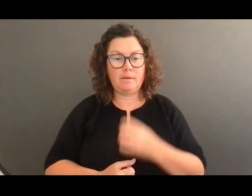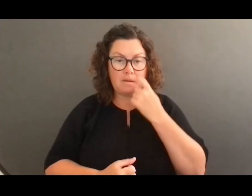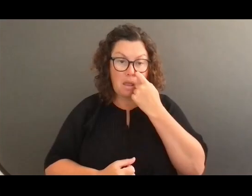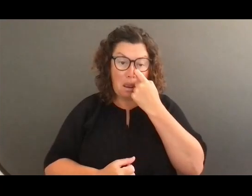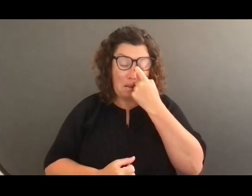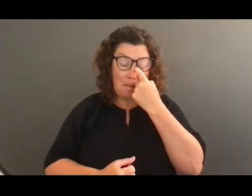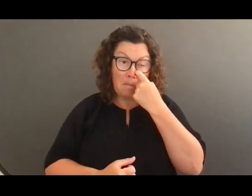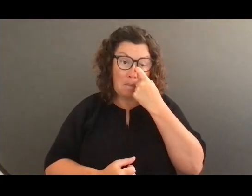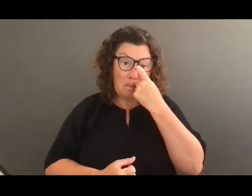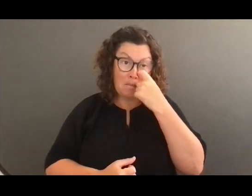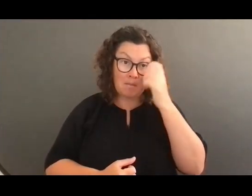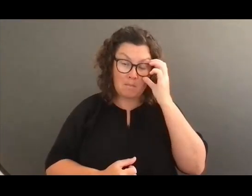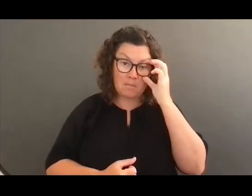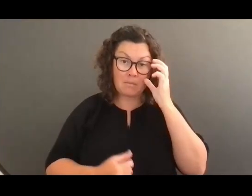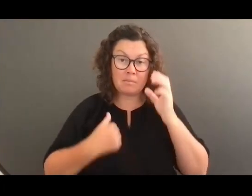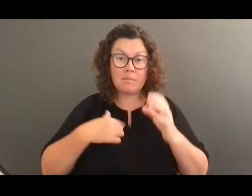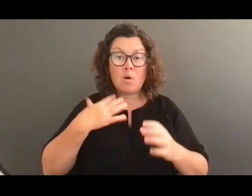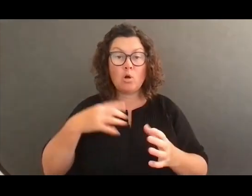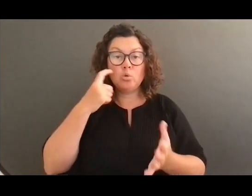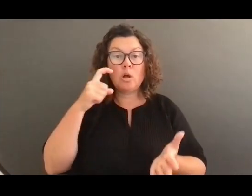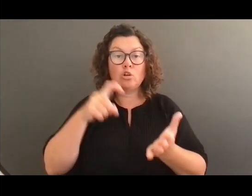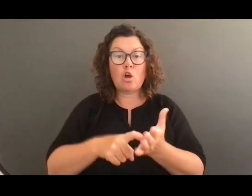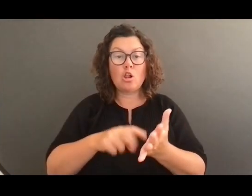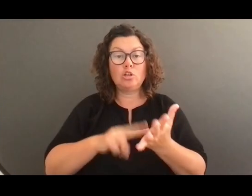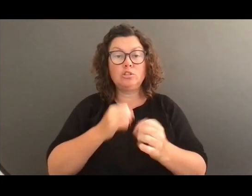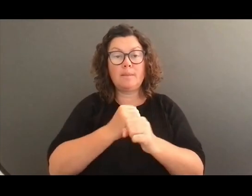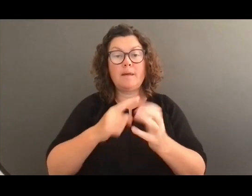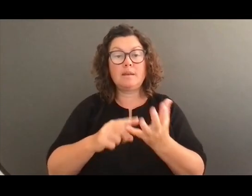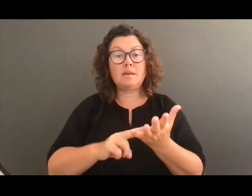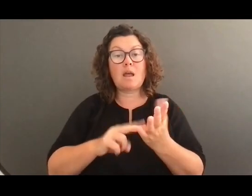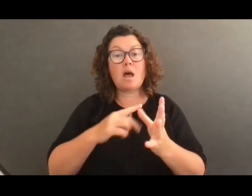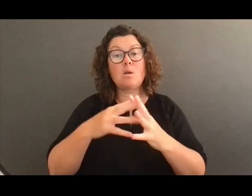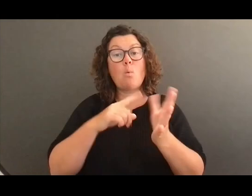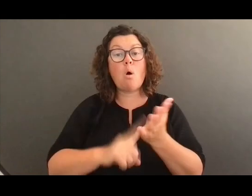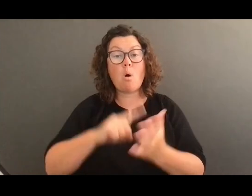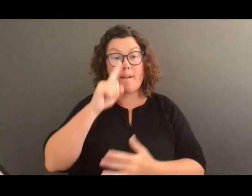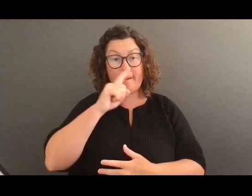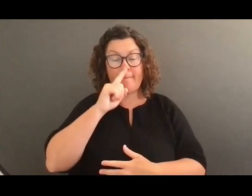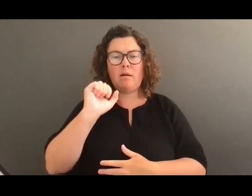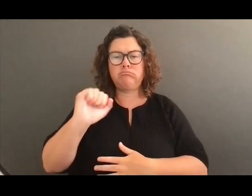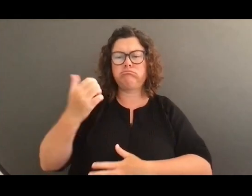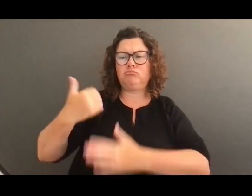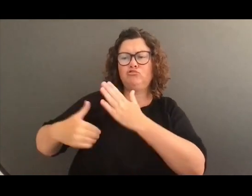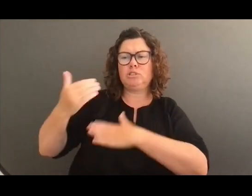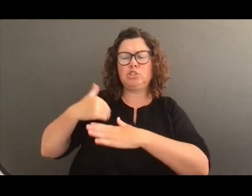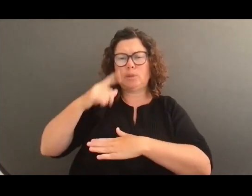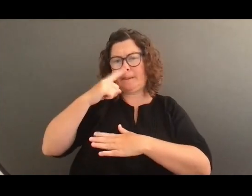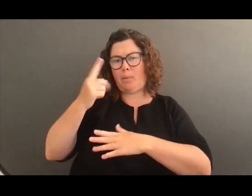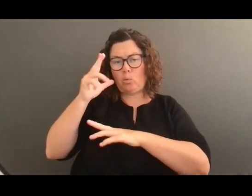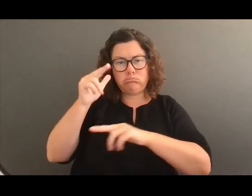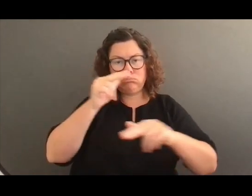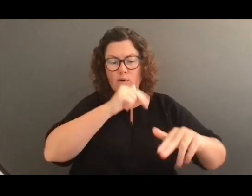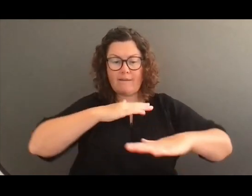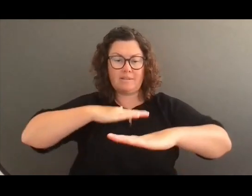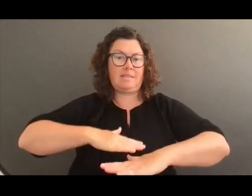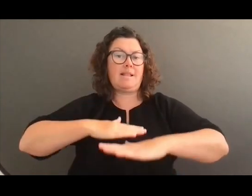I wish to acknowledge the Ngunnawal people as traditional custodians of the land we're meeting on, and recognise any other